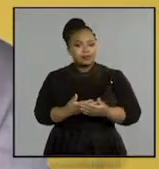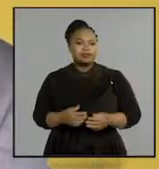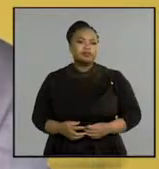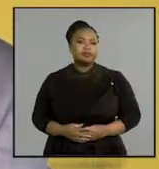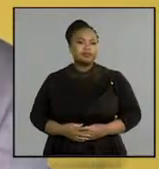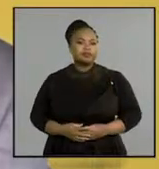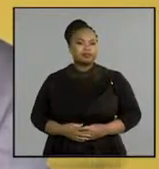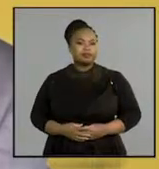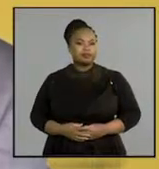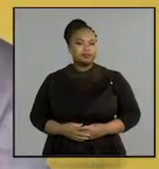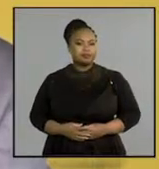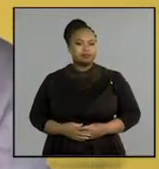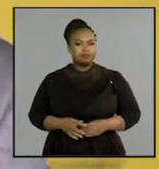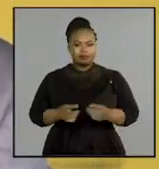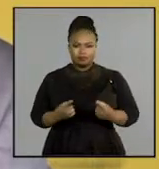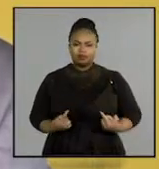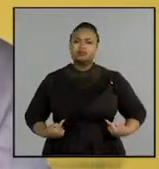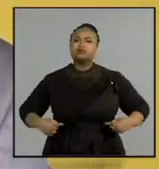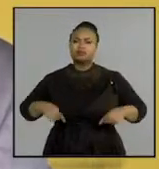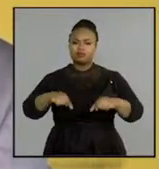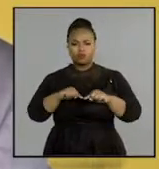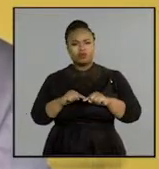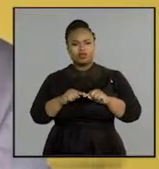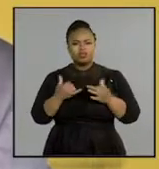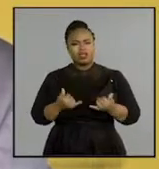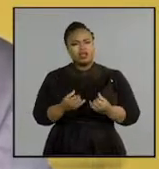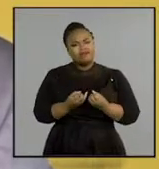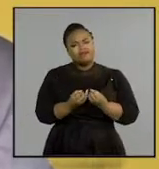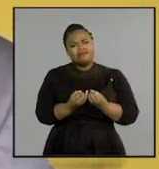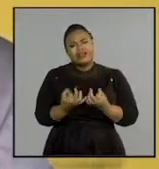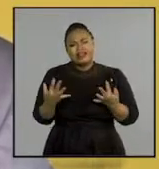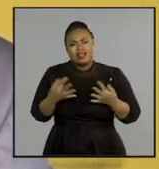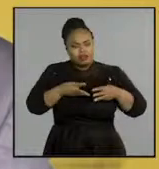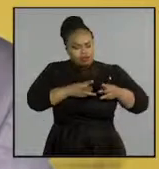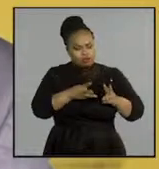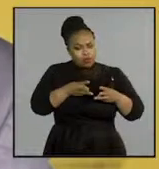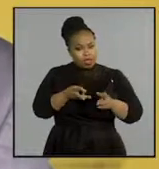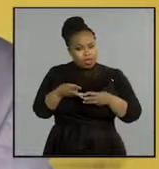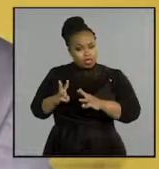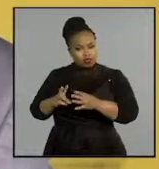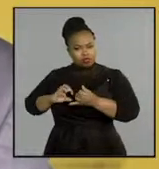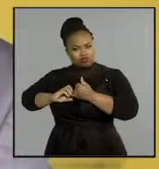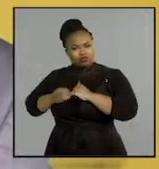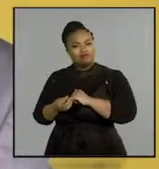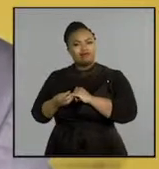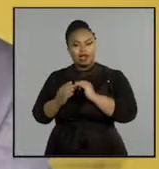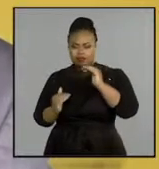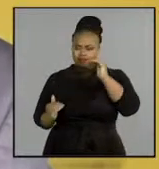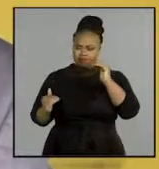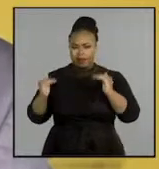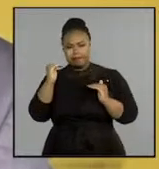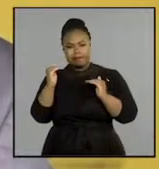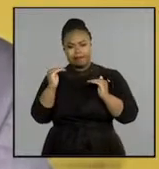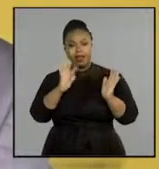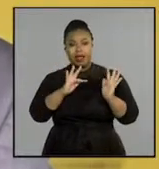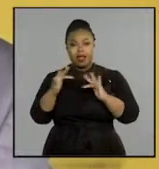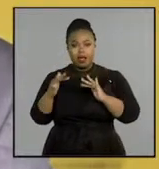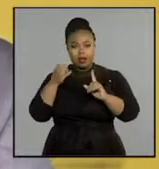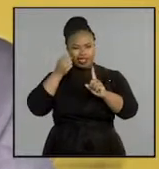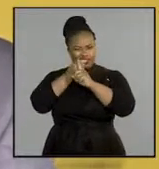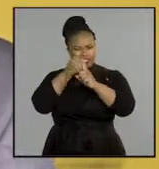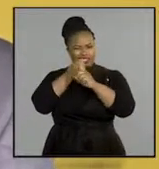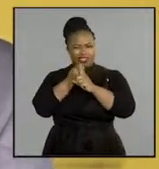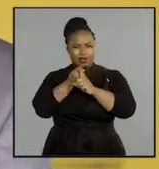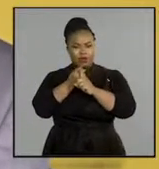our lifetime. We have put in place a number of equality measures to support